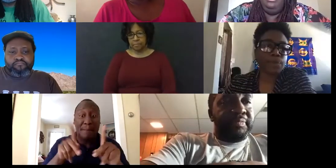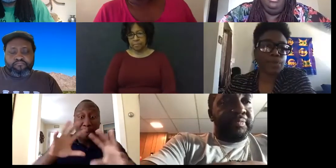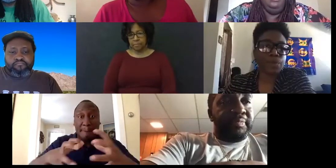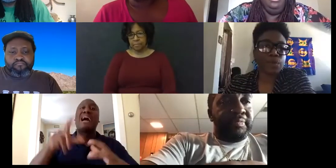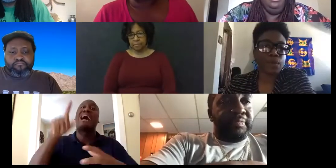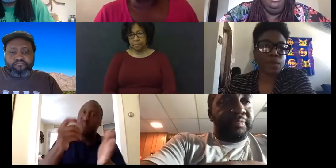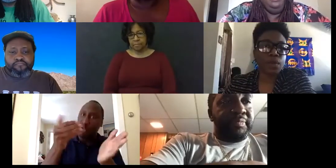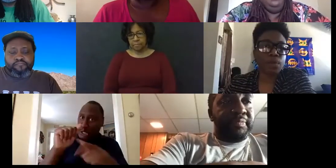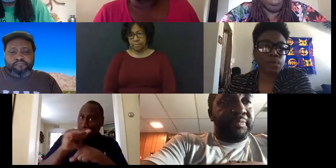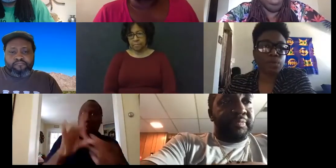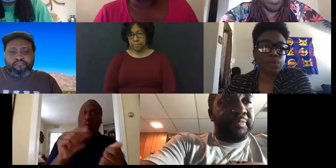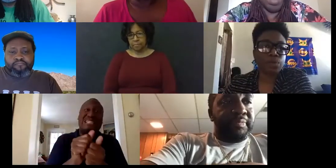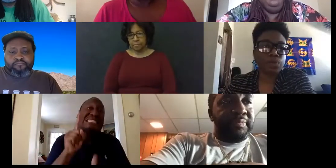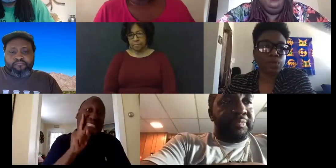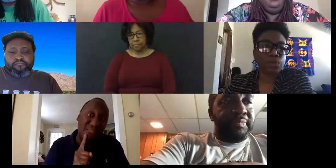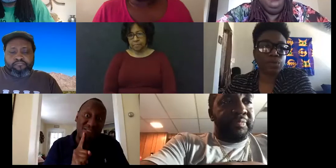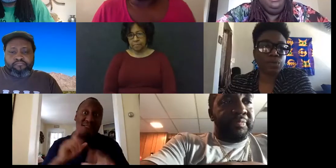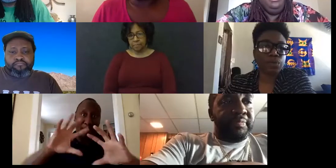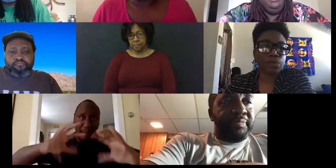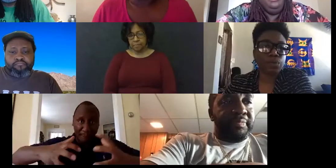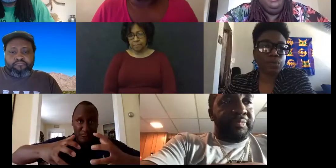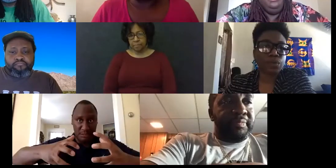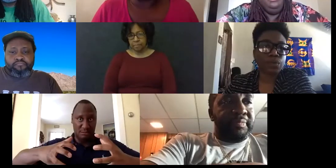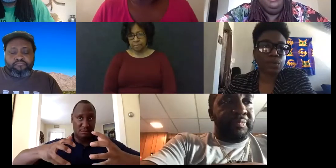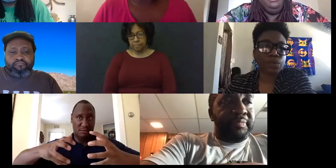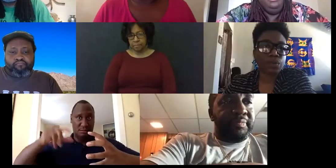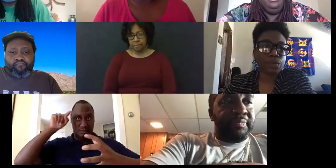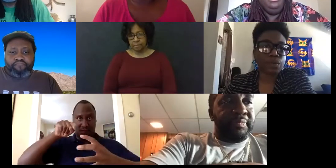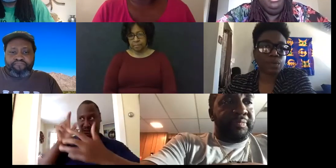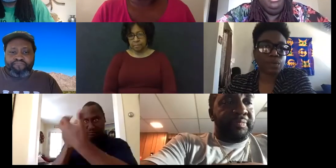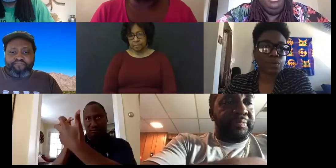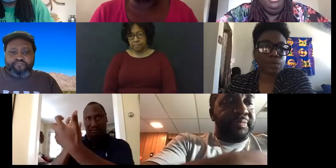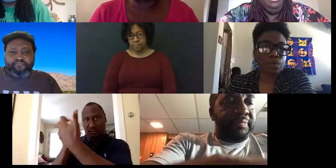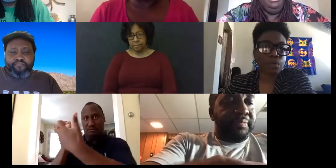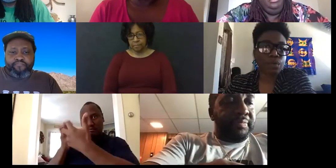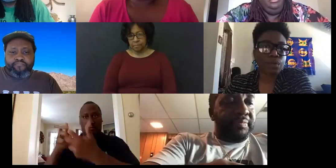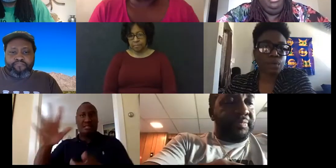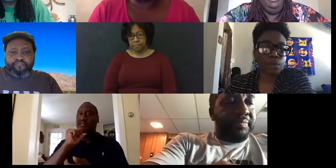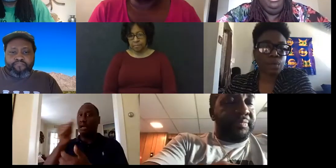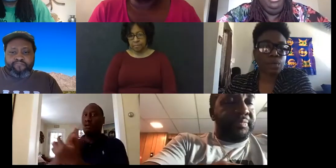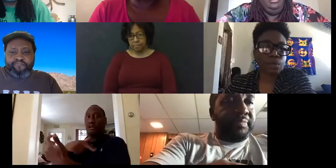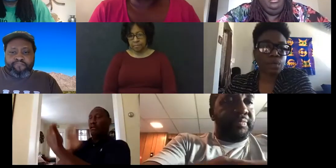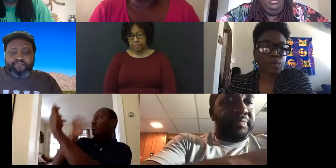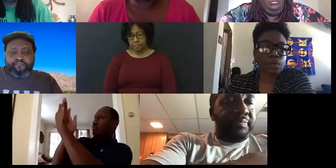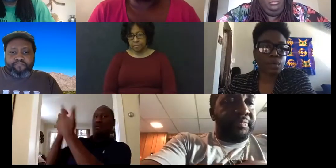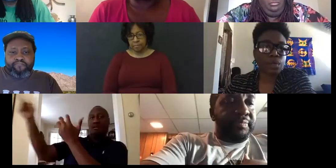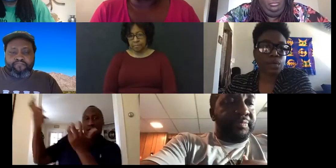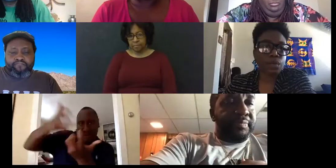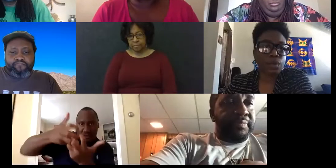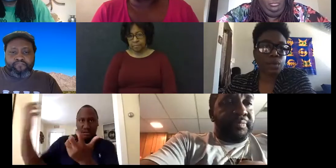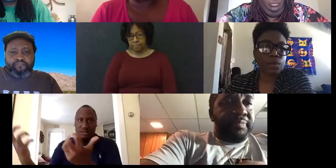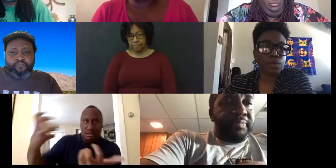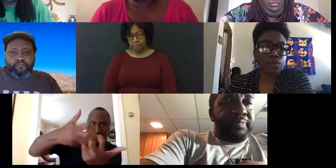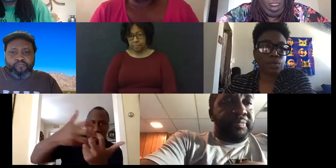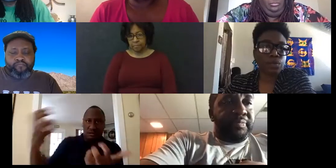people with disability, with disabilities, then they need that training, just like with the deaf community. They would need to be trained by the